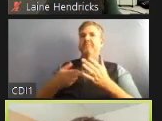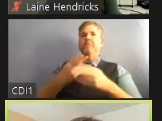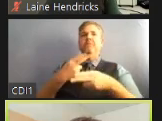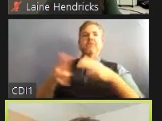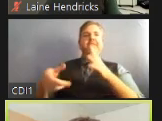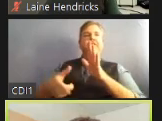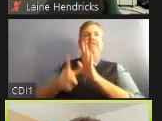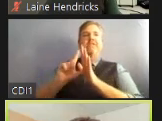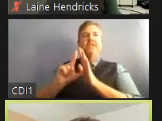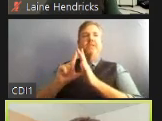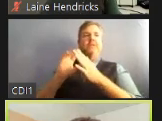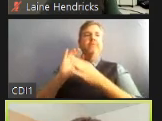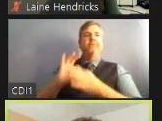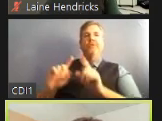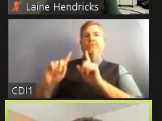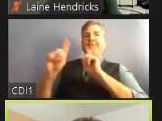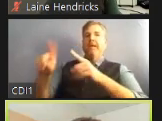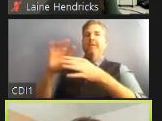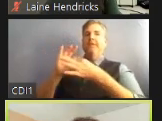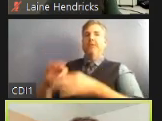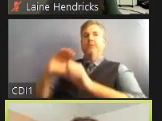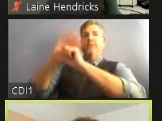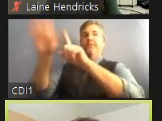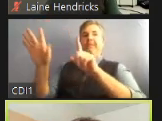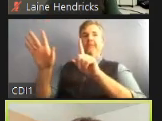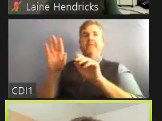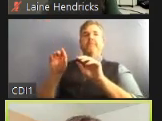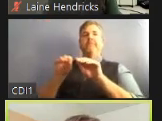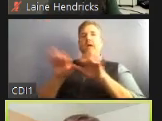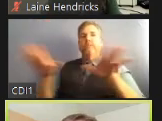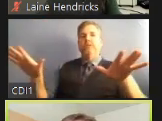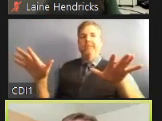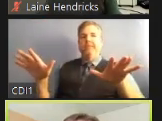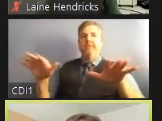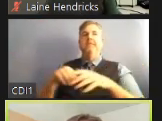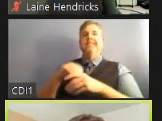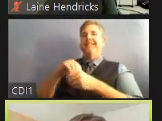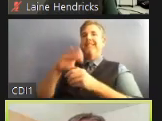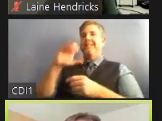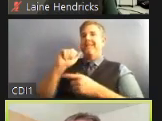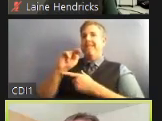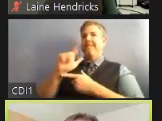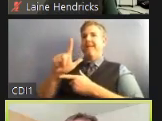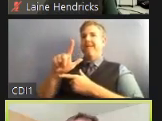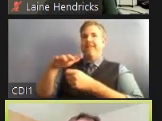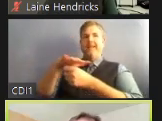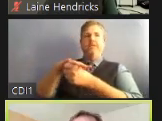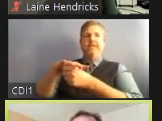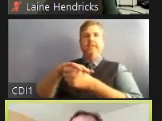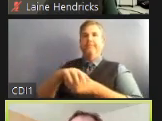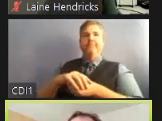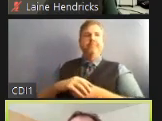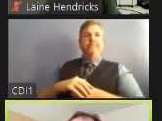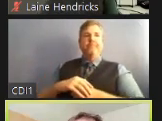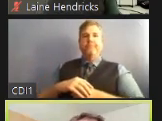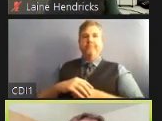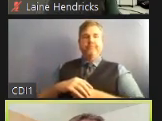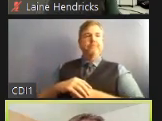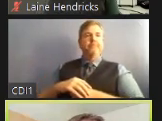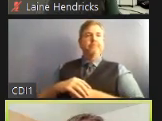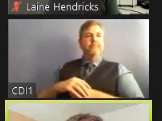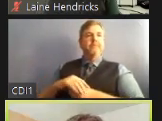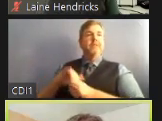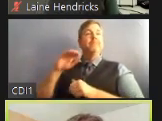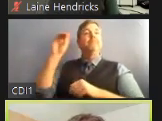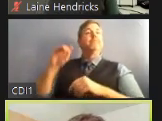indicated, 16% of our population are people who identify as Latinx, 75% of our cases. The